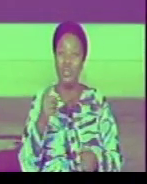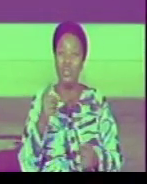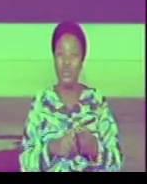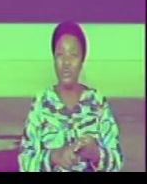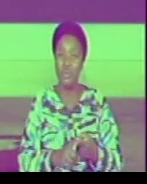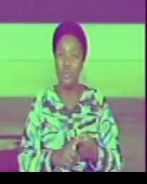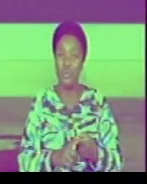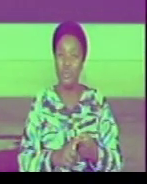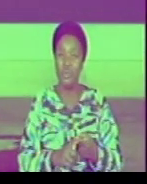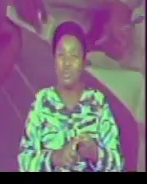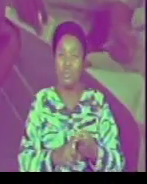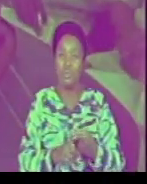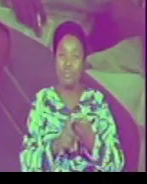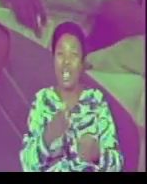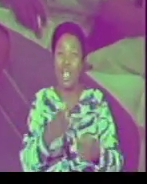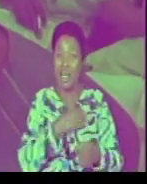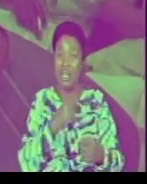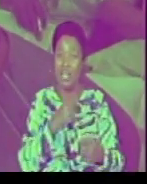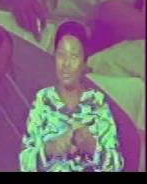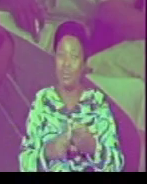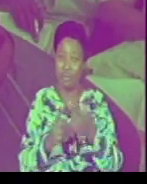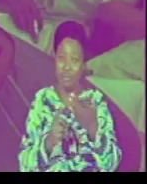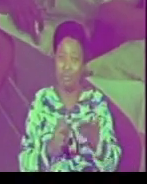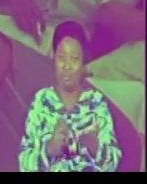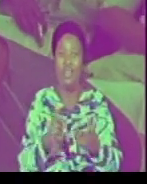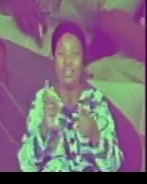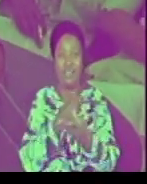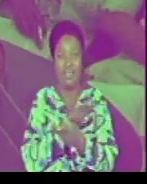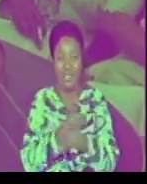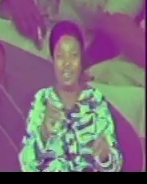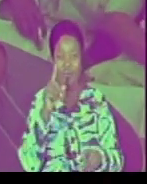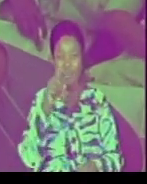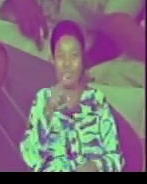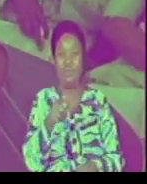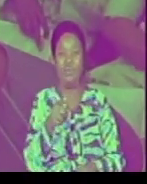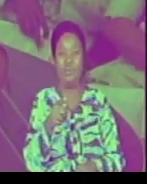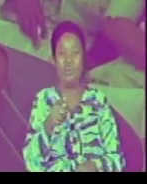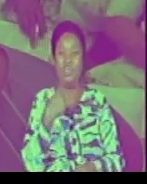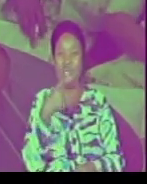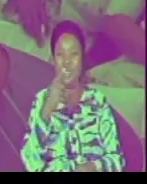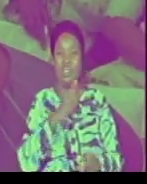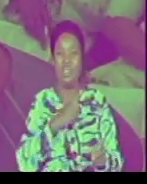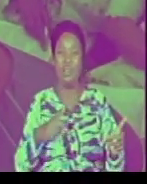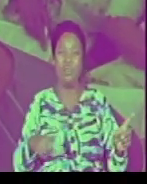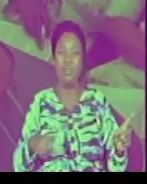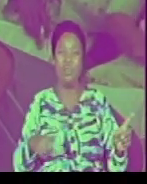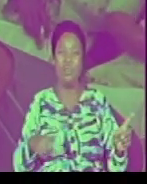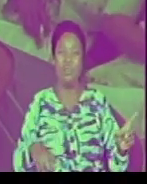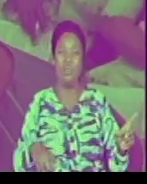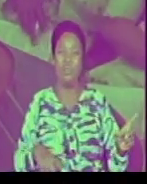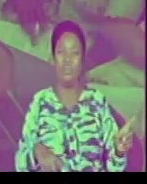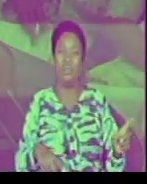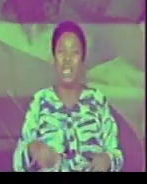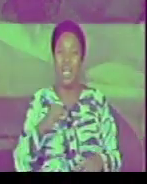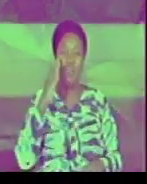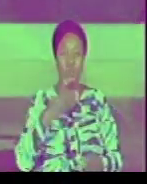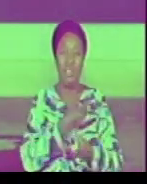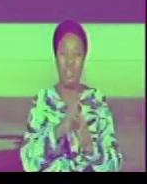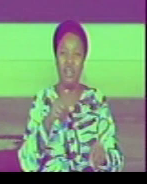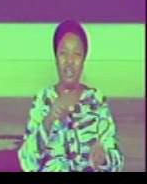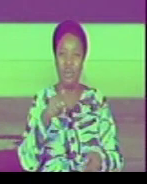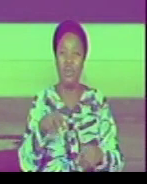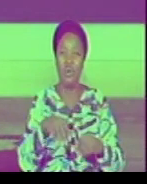and to deliver thee, says the Lord. I will deliver thee out of